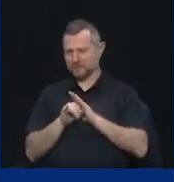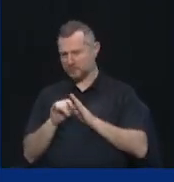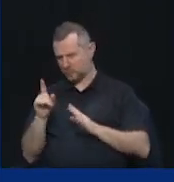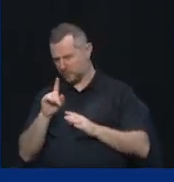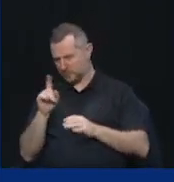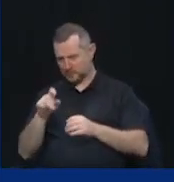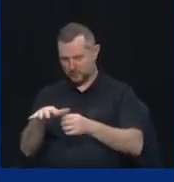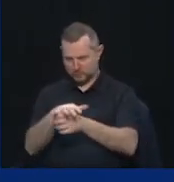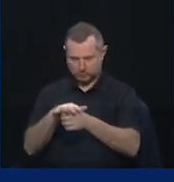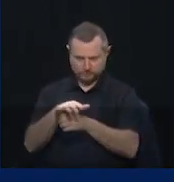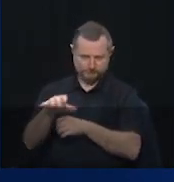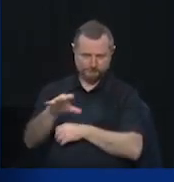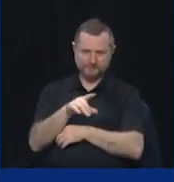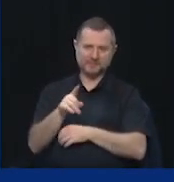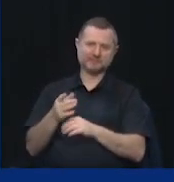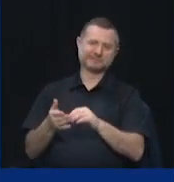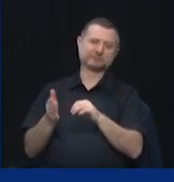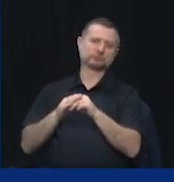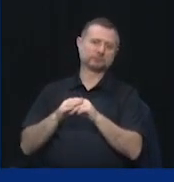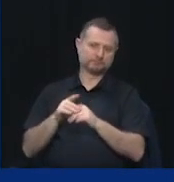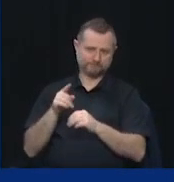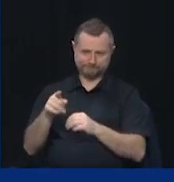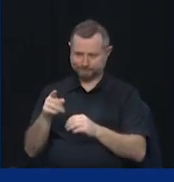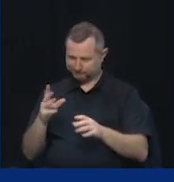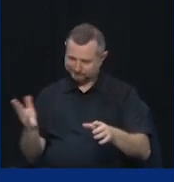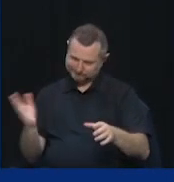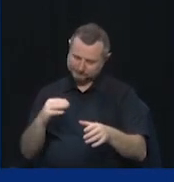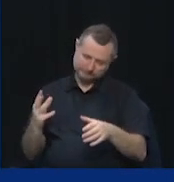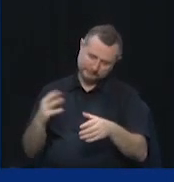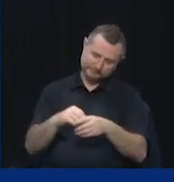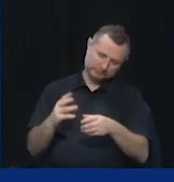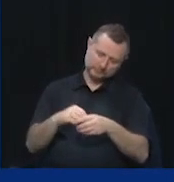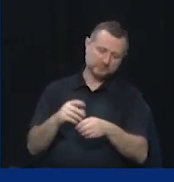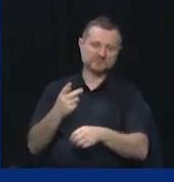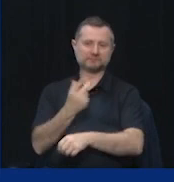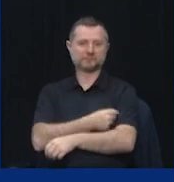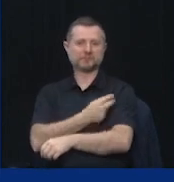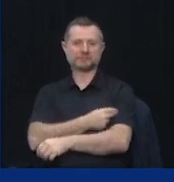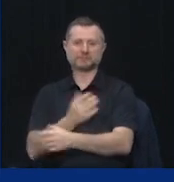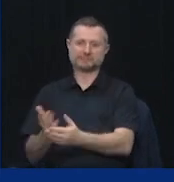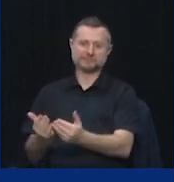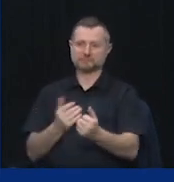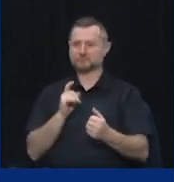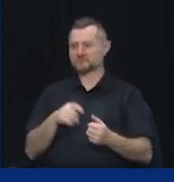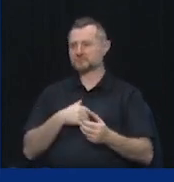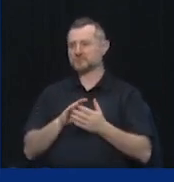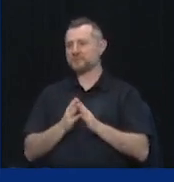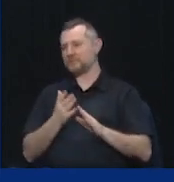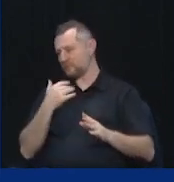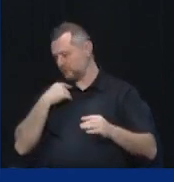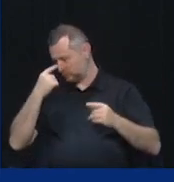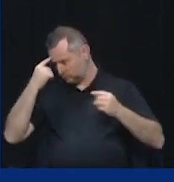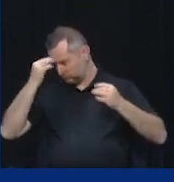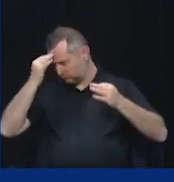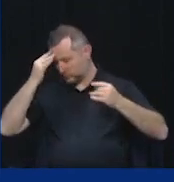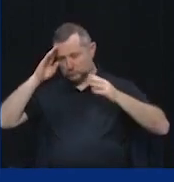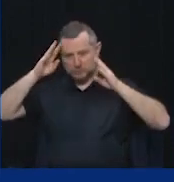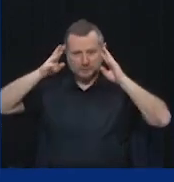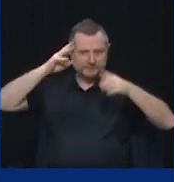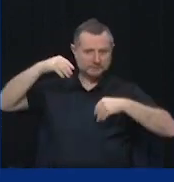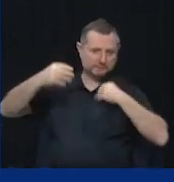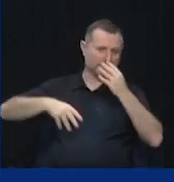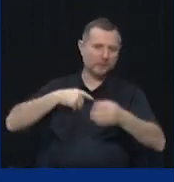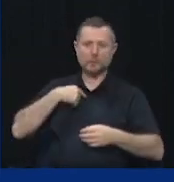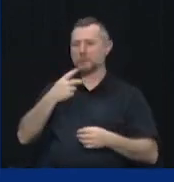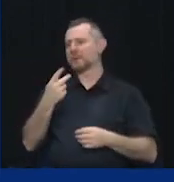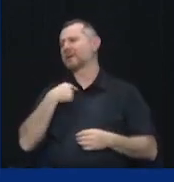increasing participation, especially among the young people, and get creative. None of us have been here before. There is no book